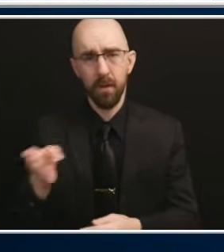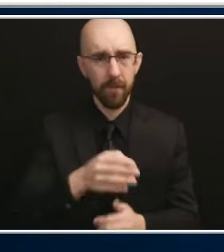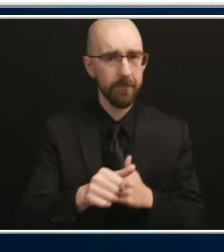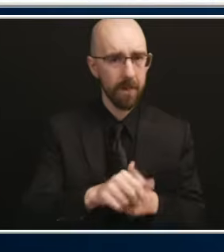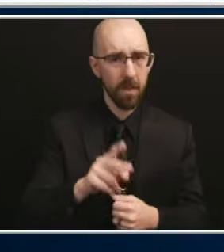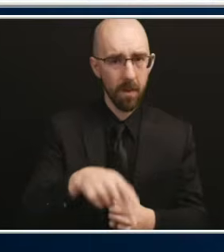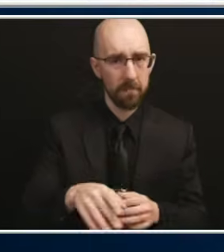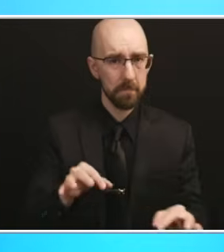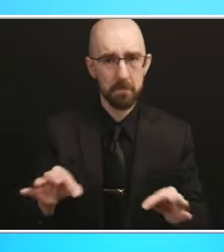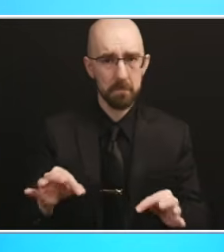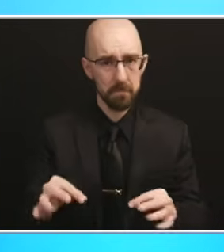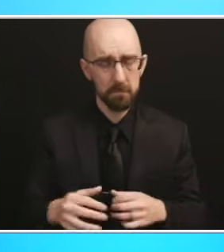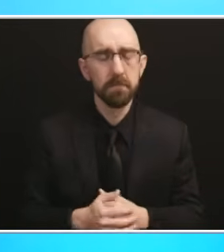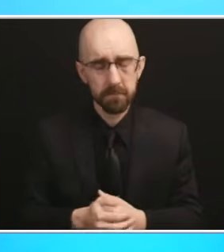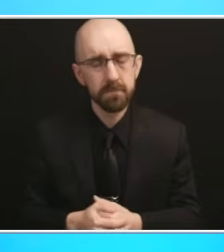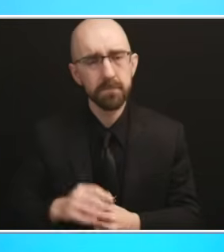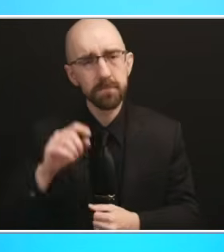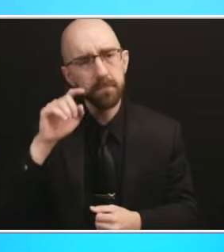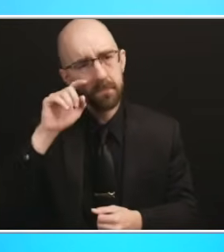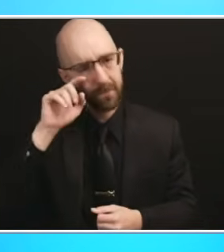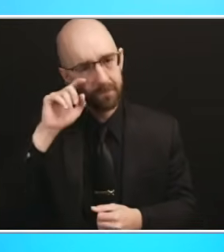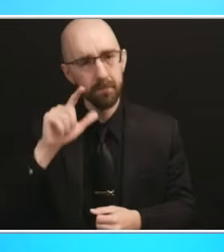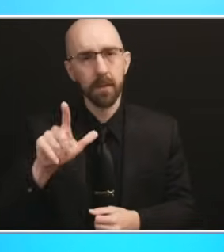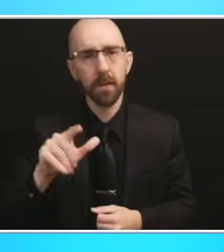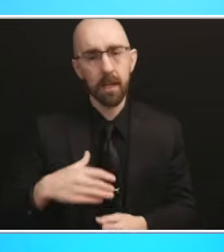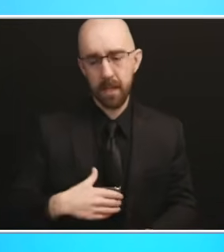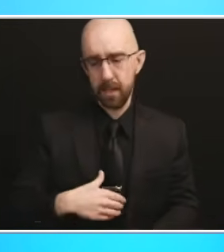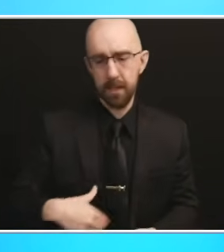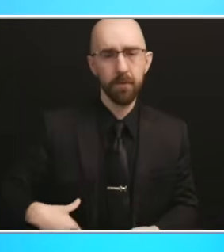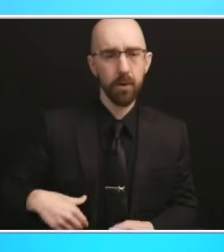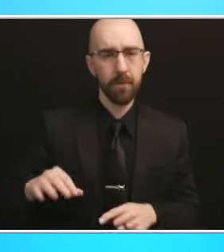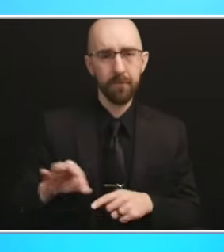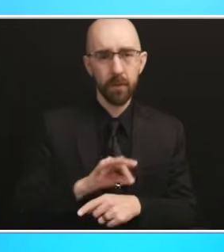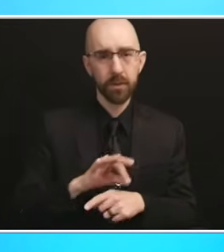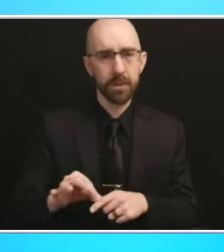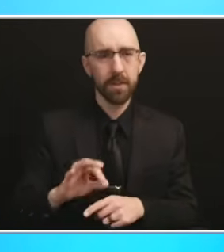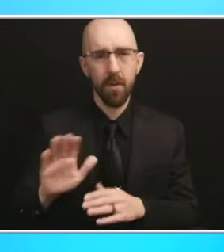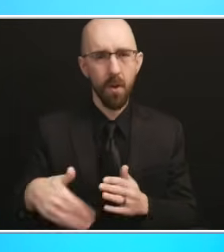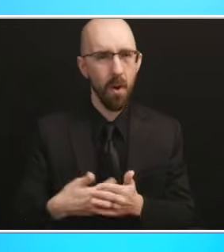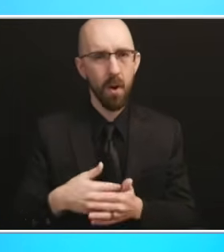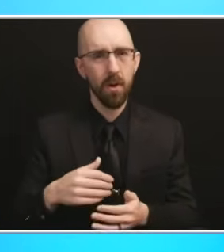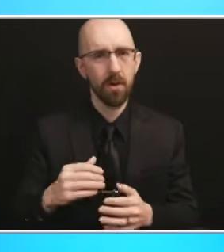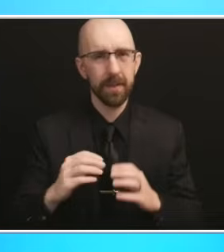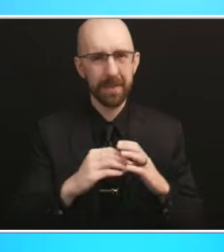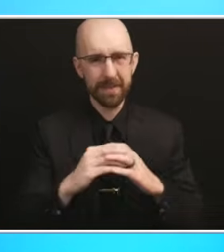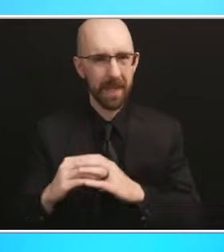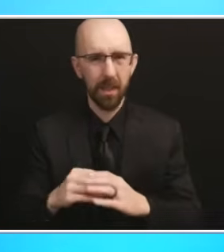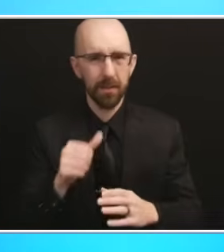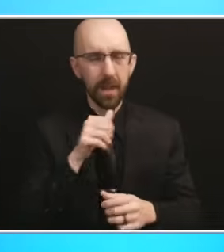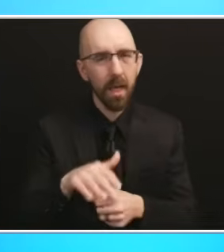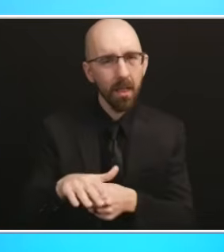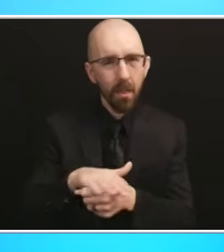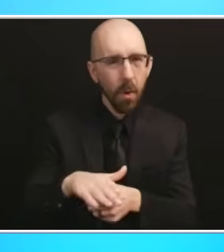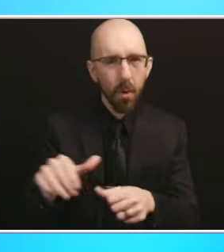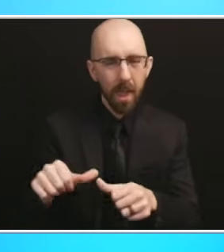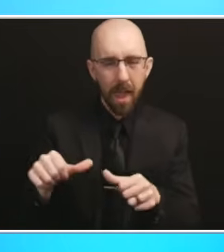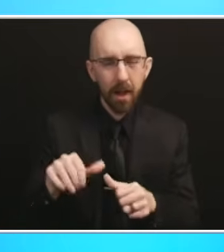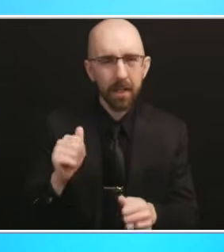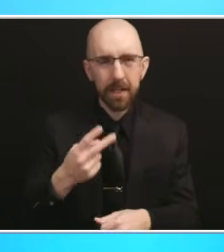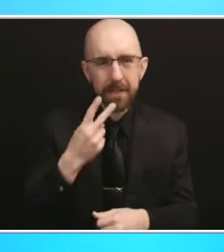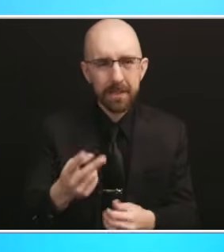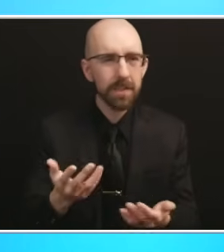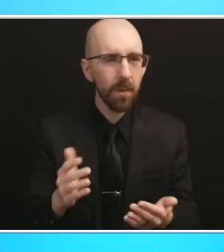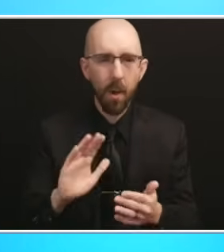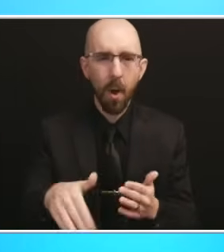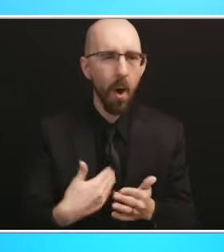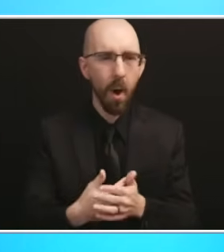Absolutely. So the liver function are with all the liver cells, so there's not localized areas that we can see. So it's, all comes as a